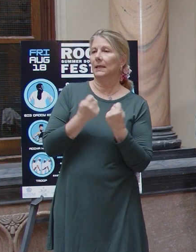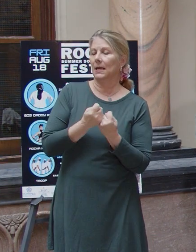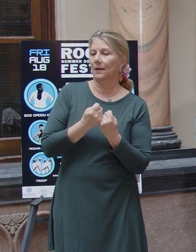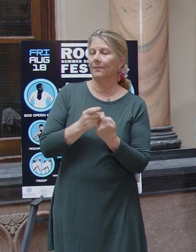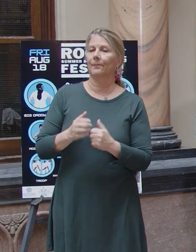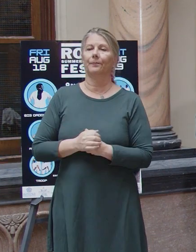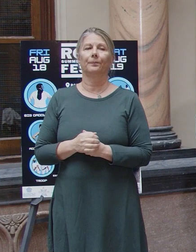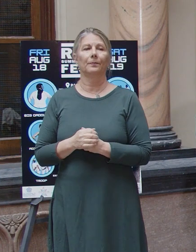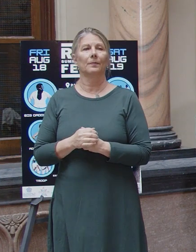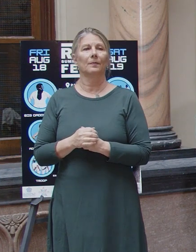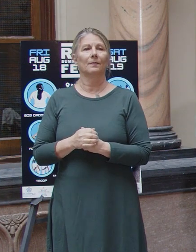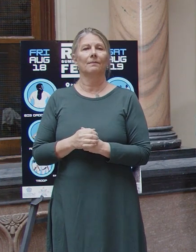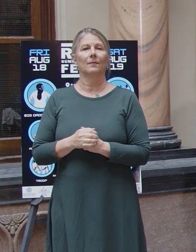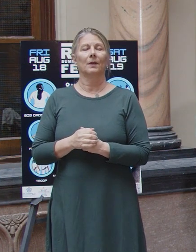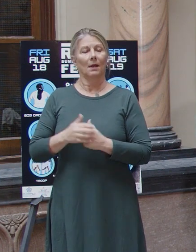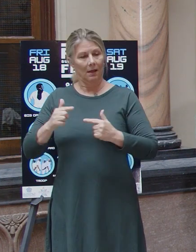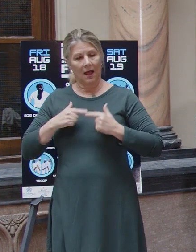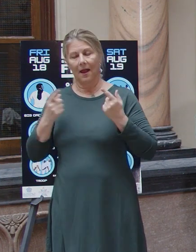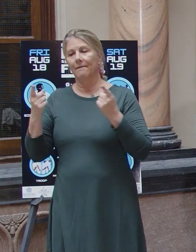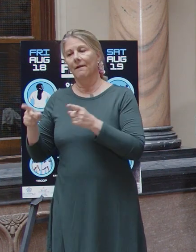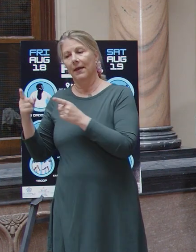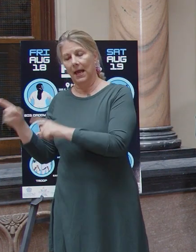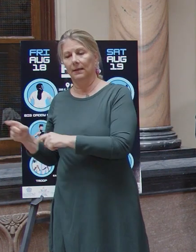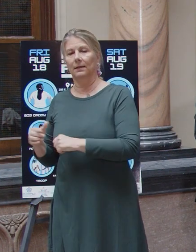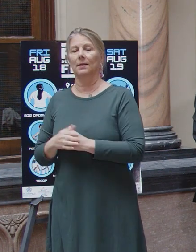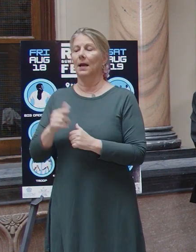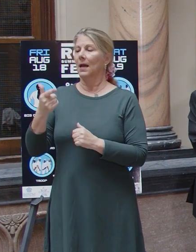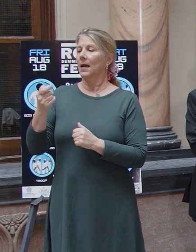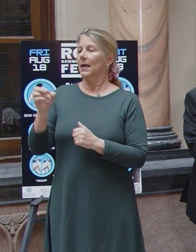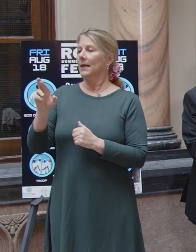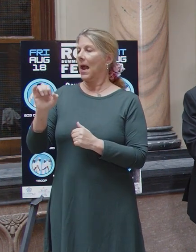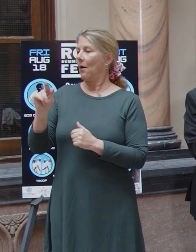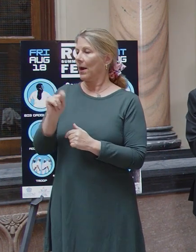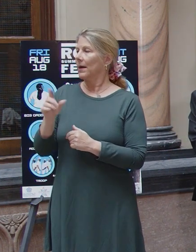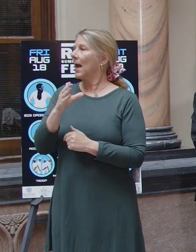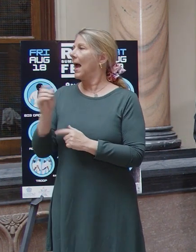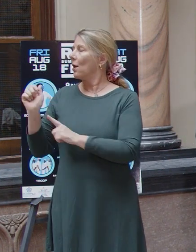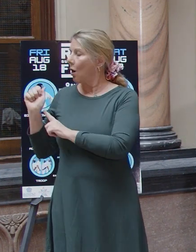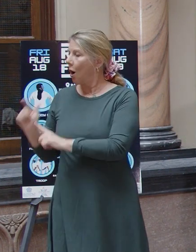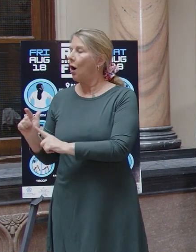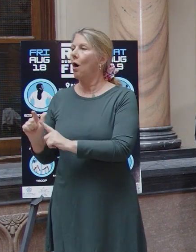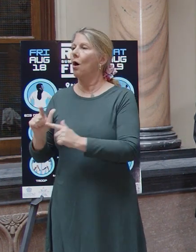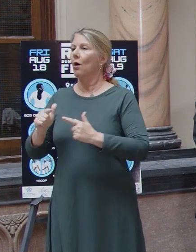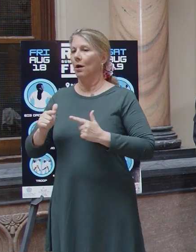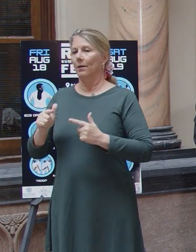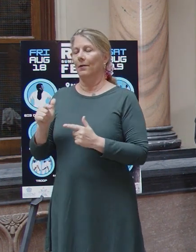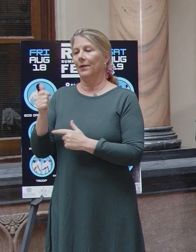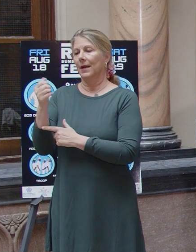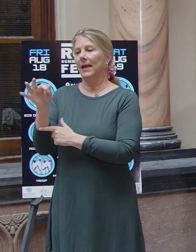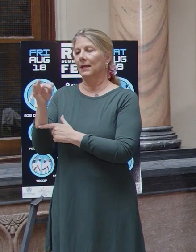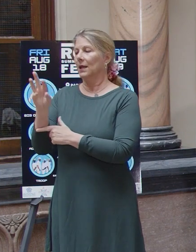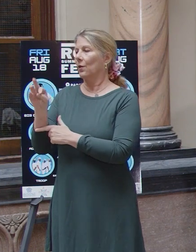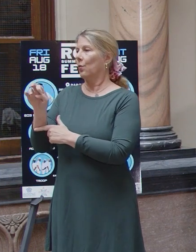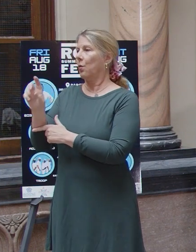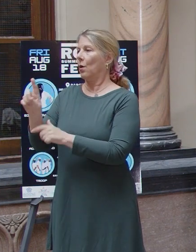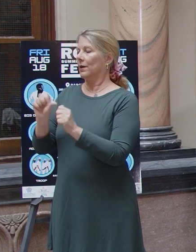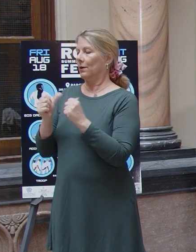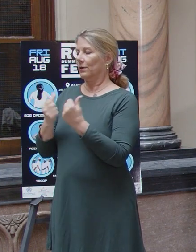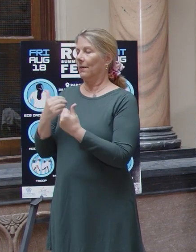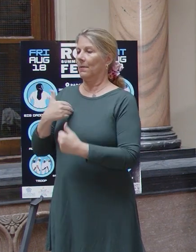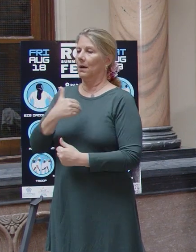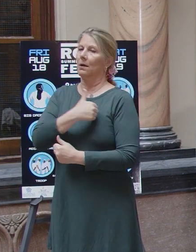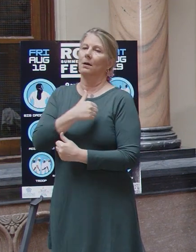and his team at Experience Live Events, and all the 19th Ward Community Association members,